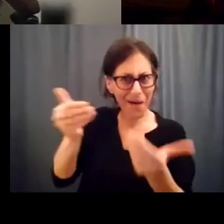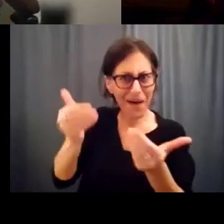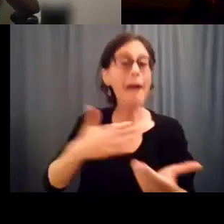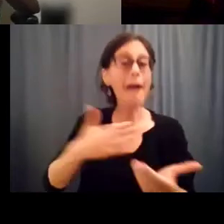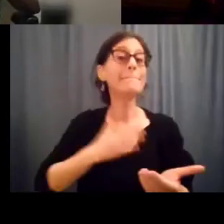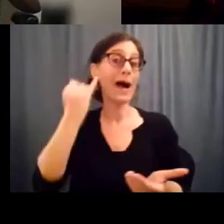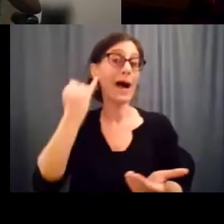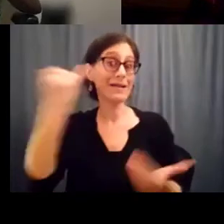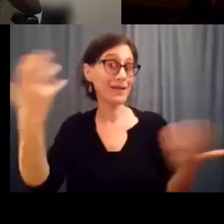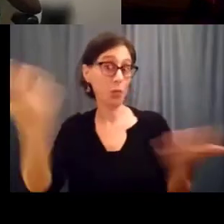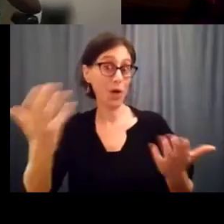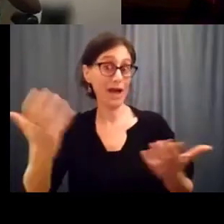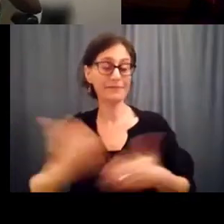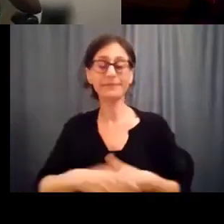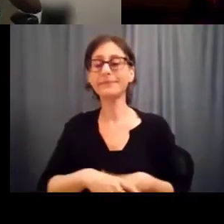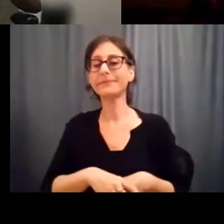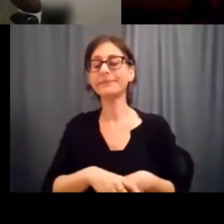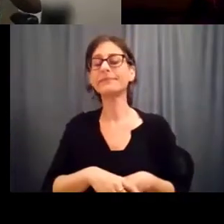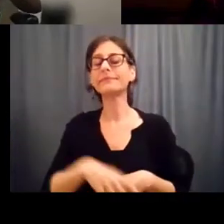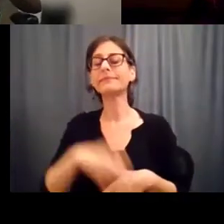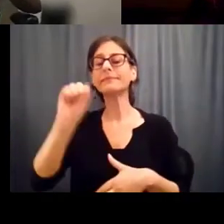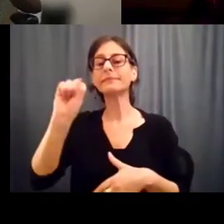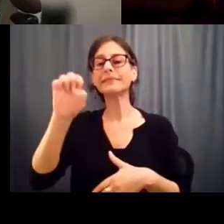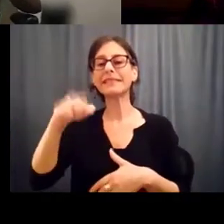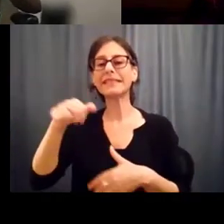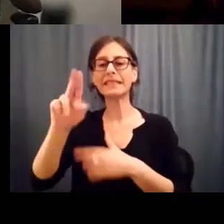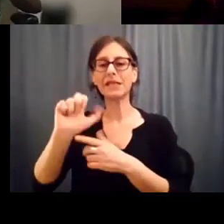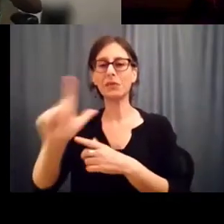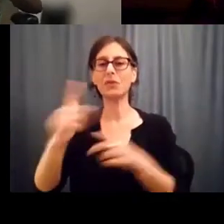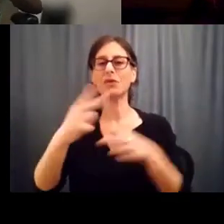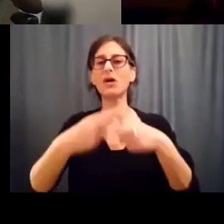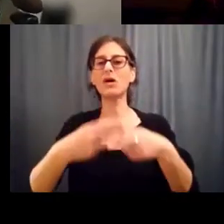idea is a sequel that will be called